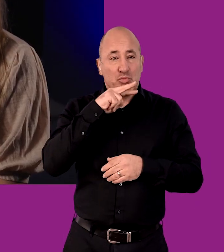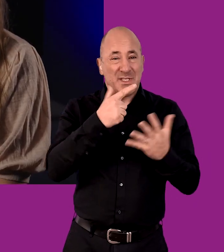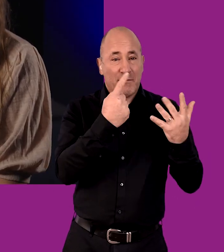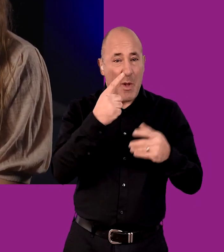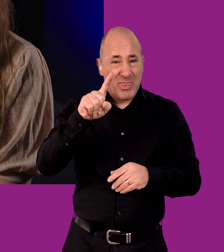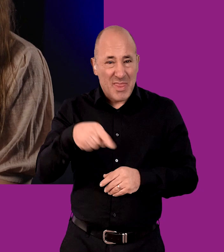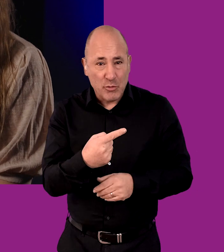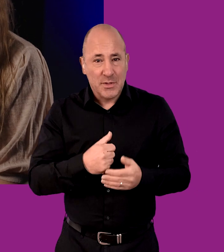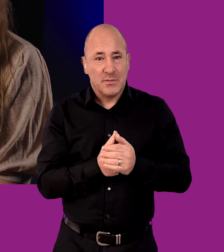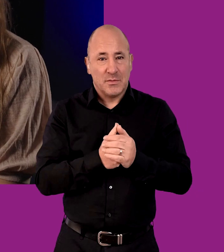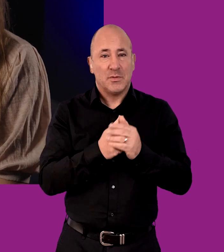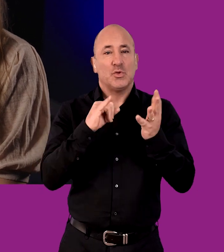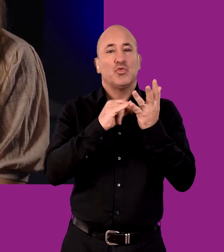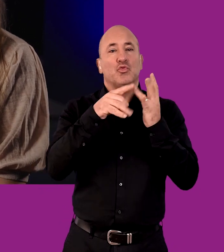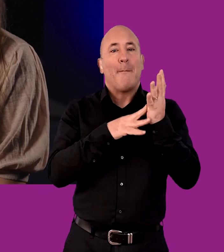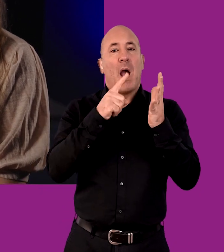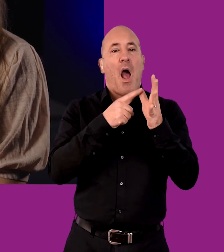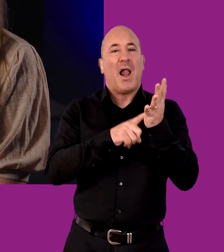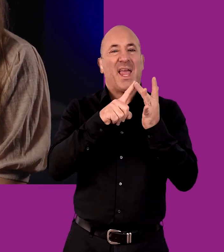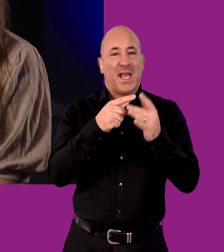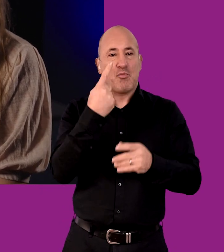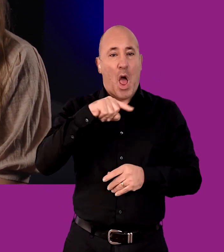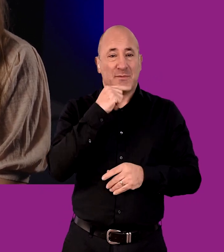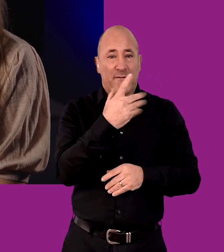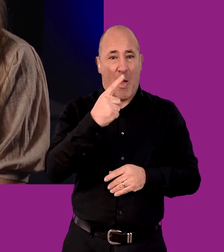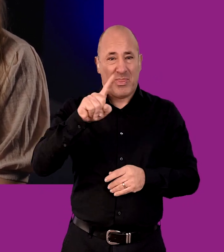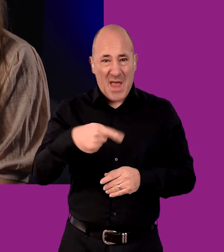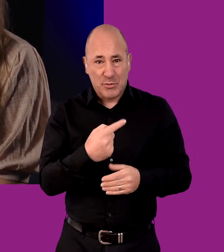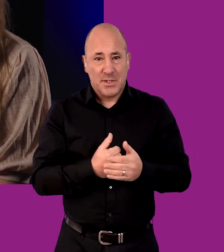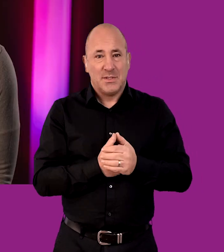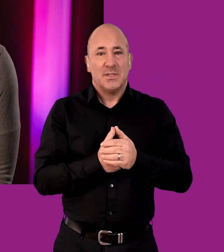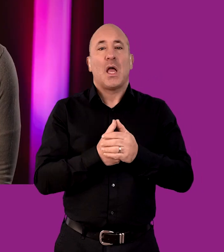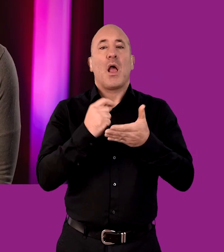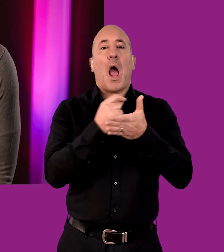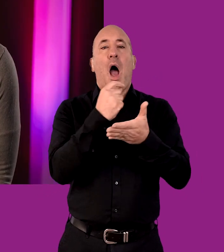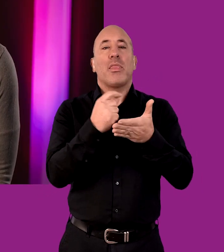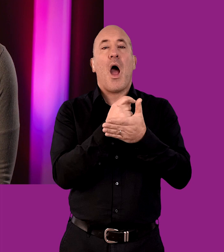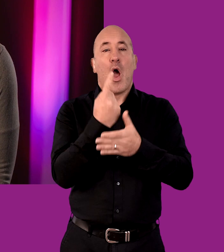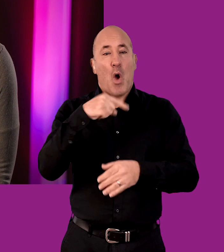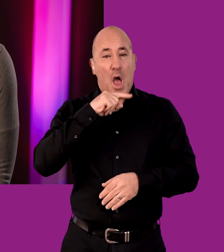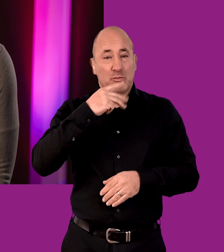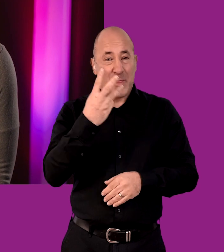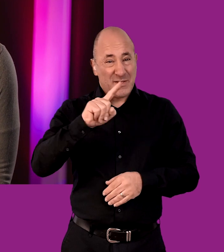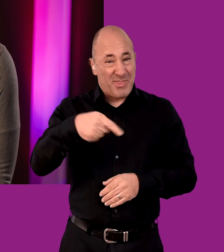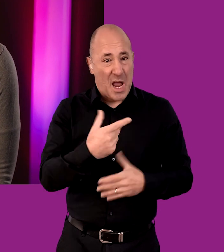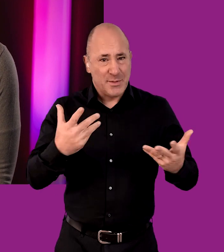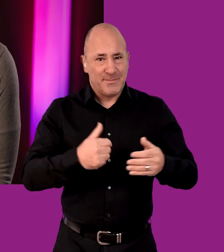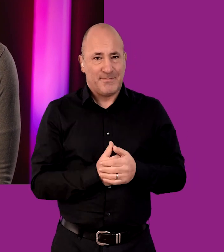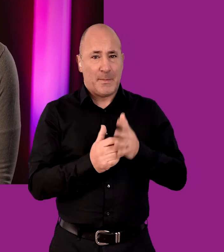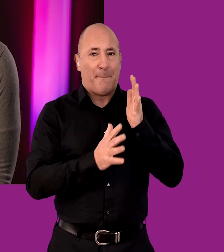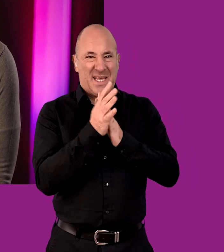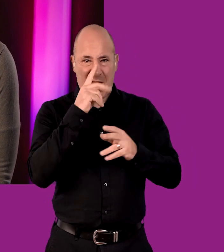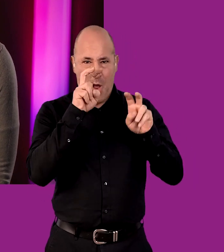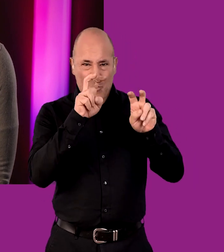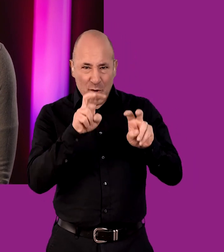Nigerian, 151,000 for Somali and 113,000 for Ghanaian. This means we were able to record and provide detail